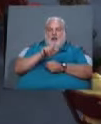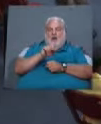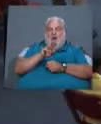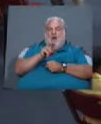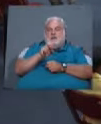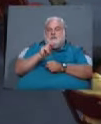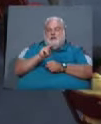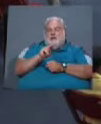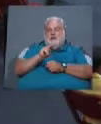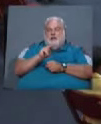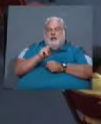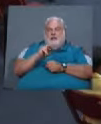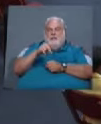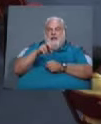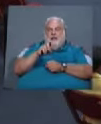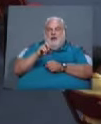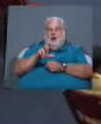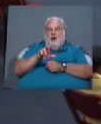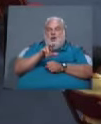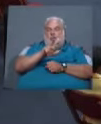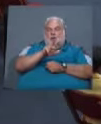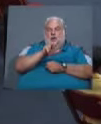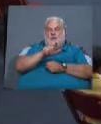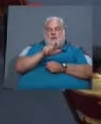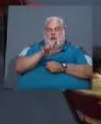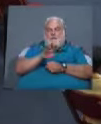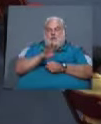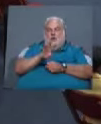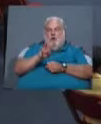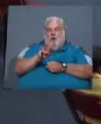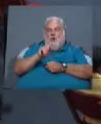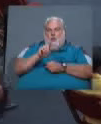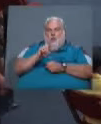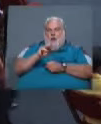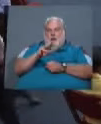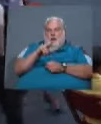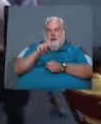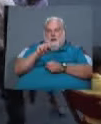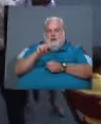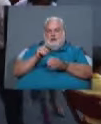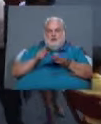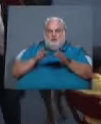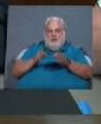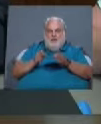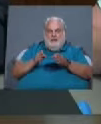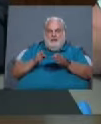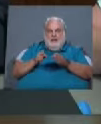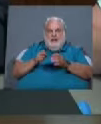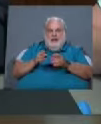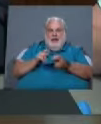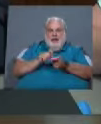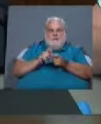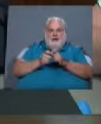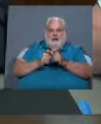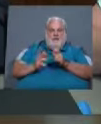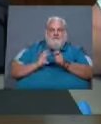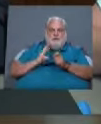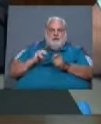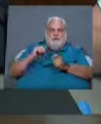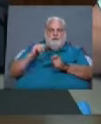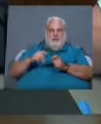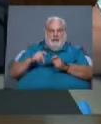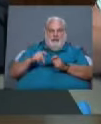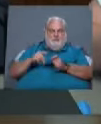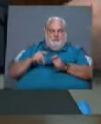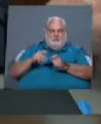Form PDR, located at 324 Walnut Street, Little Rock, Arkansas, amending the official zoning map of the city of Little Rock, Arkansas,